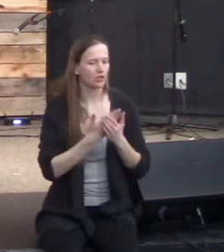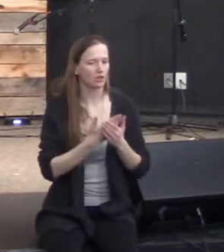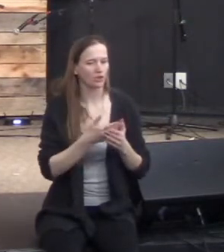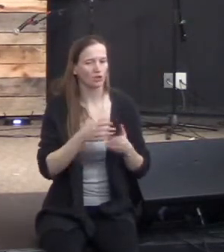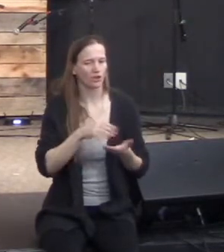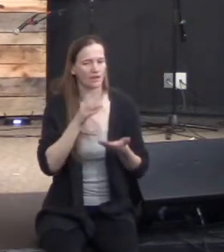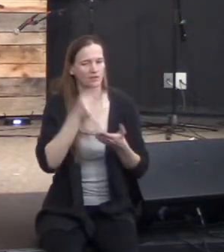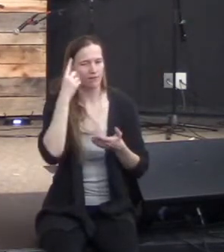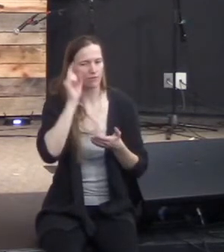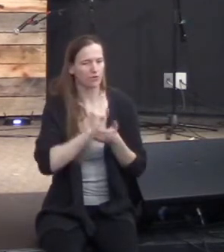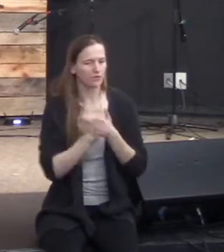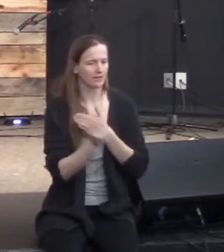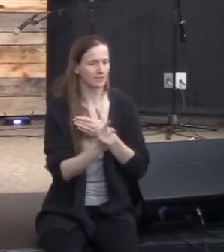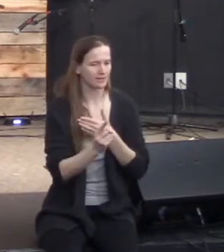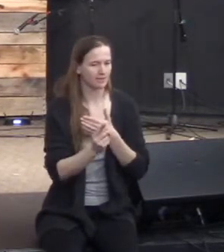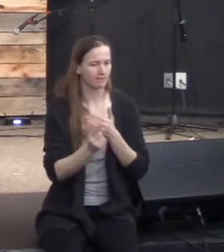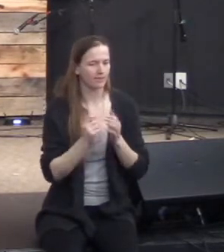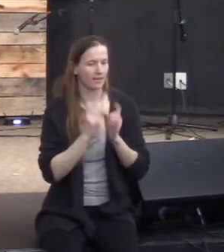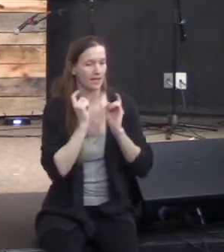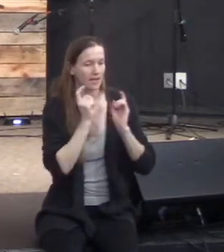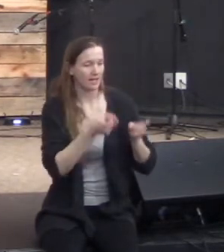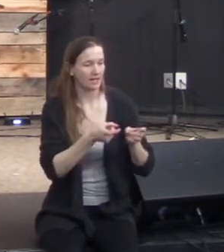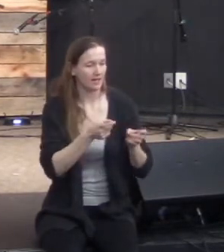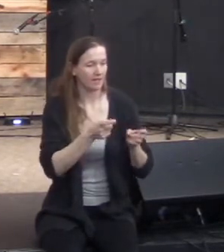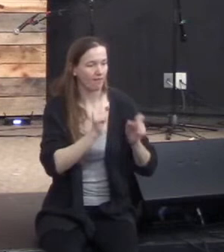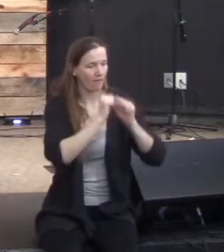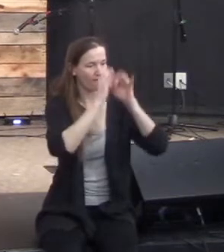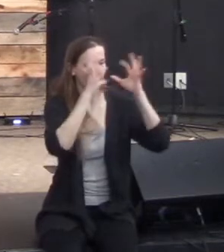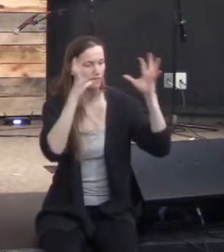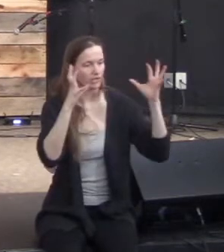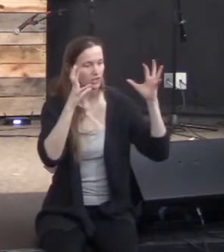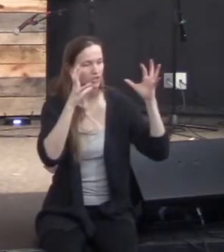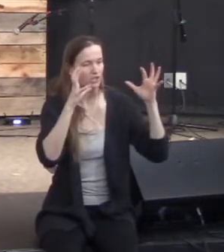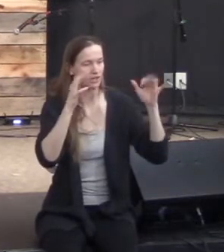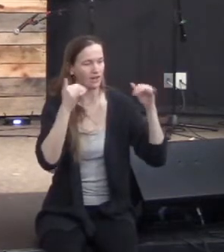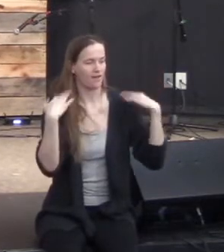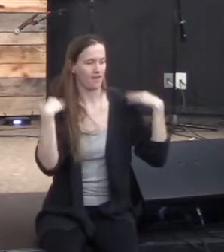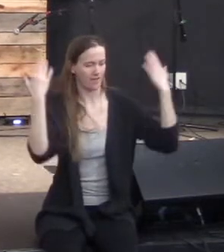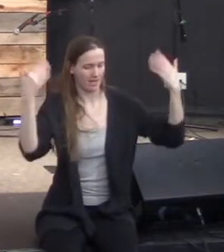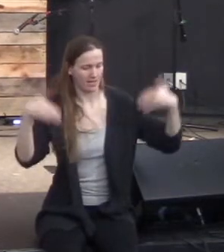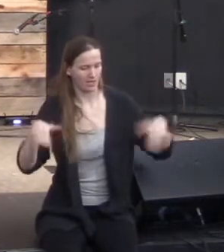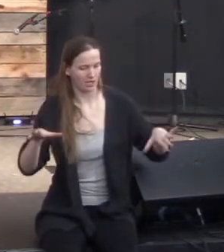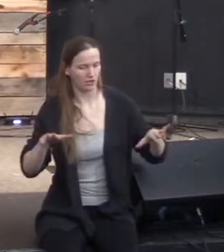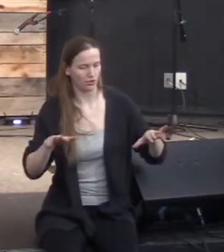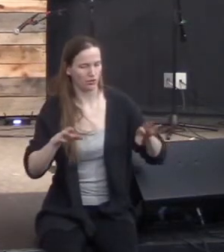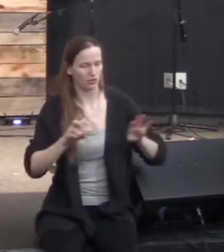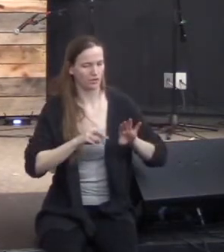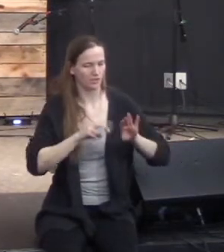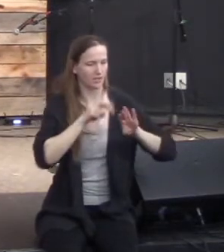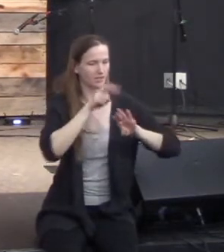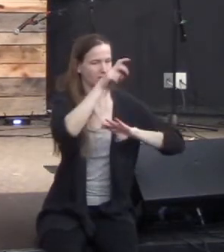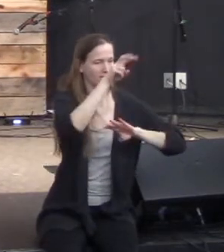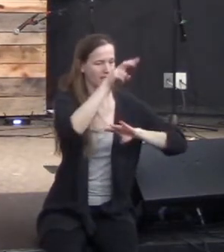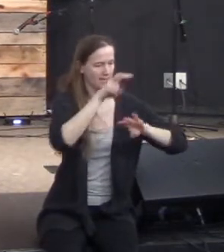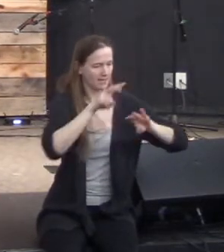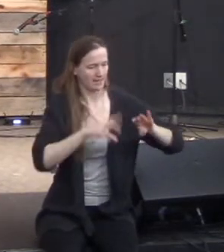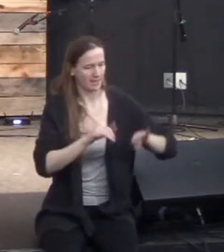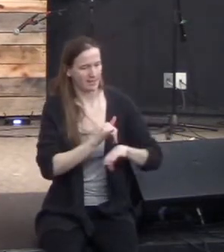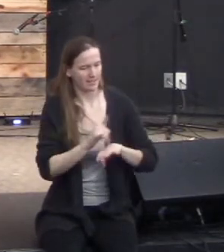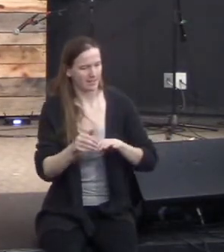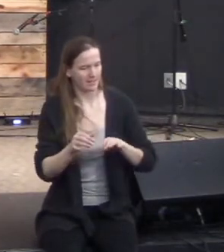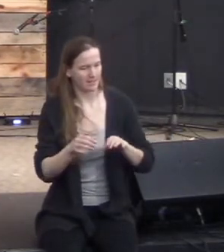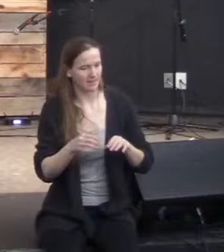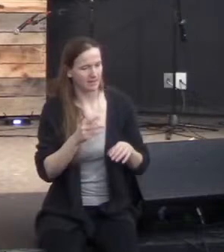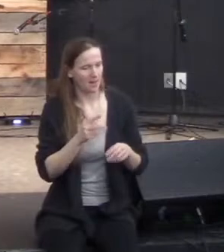vision of the present, angels ascending and descending at the very place where Jacob was laying his head.